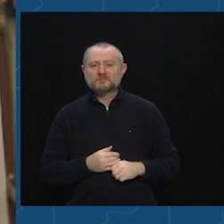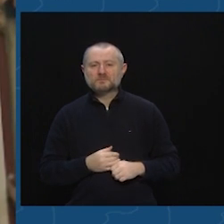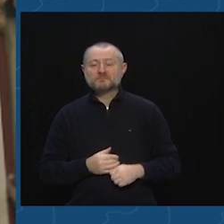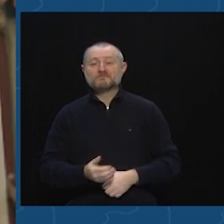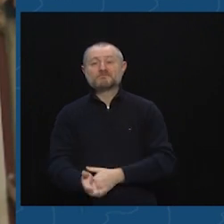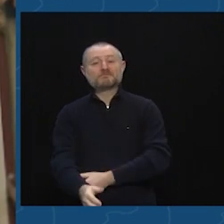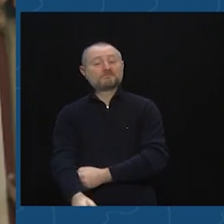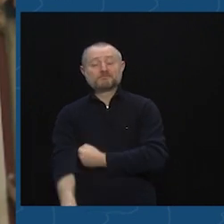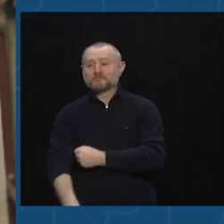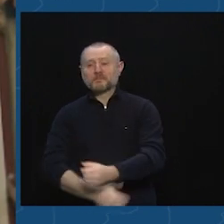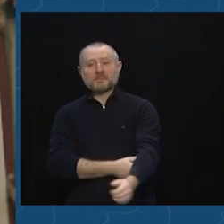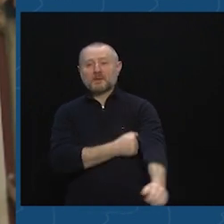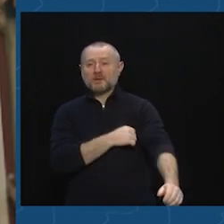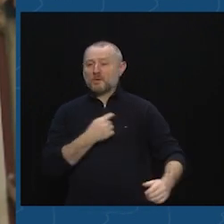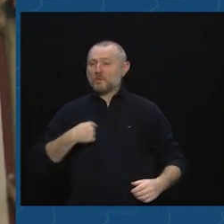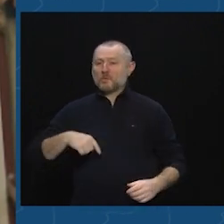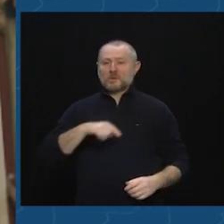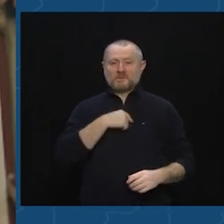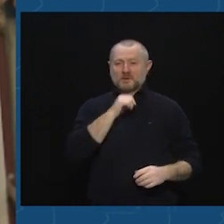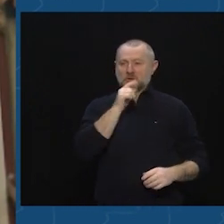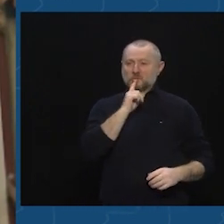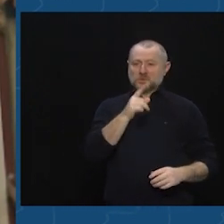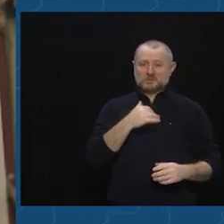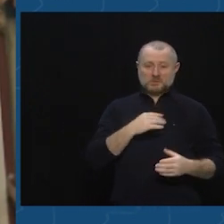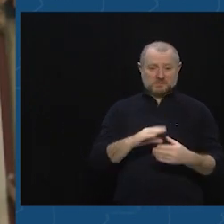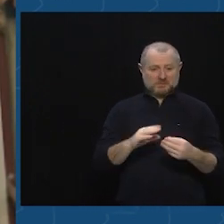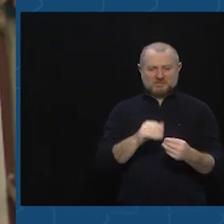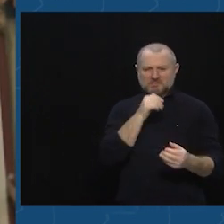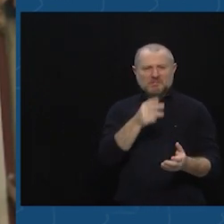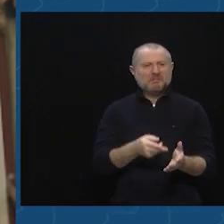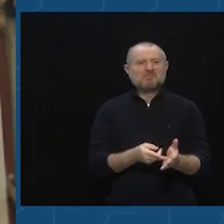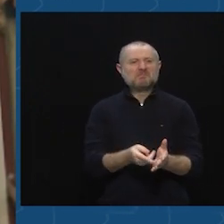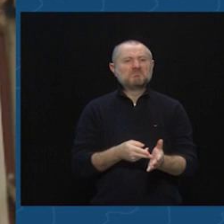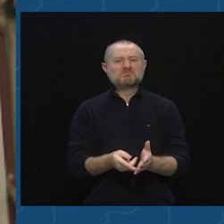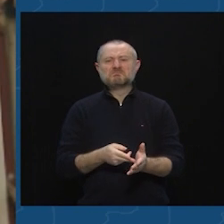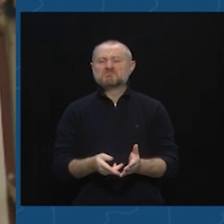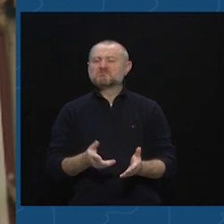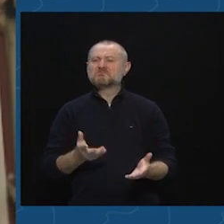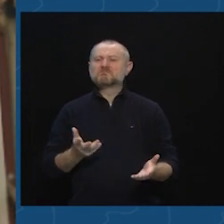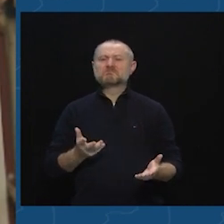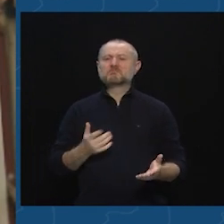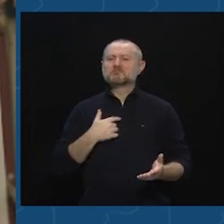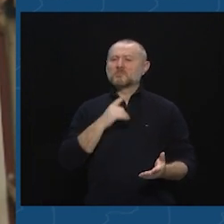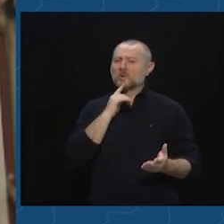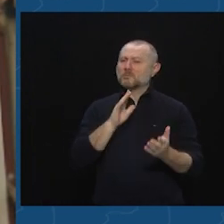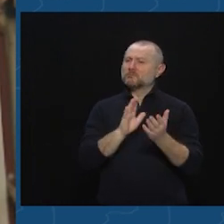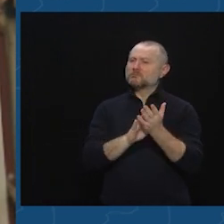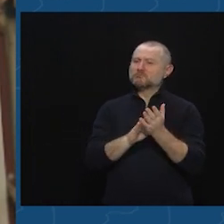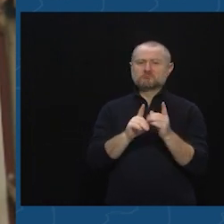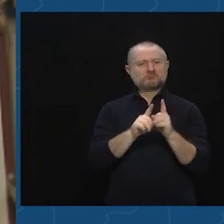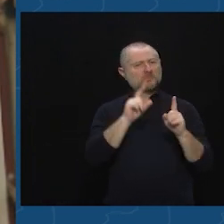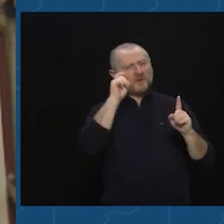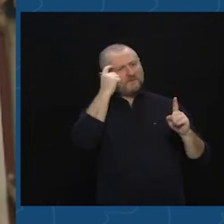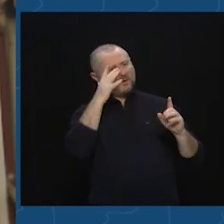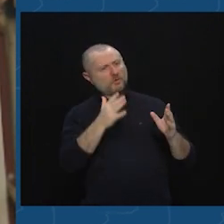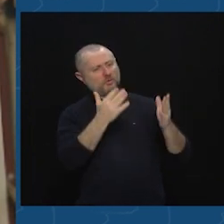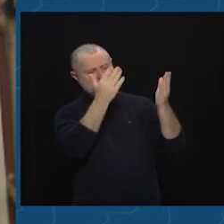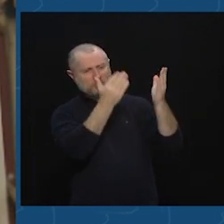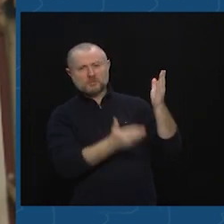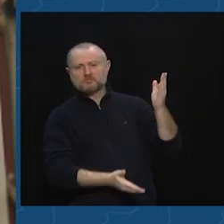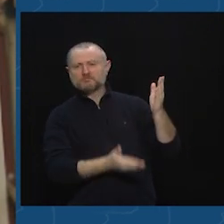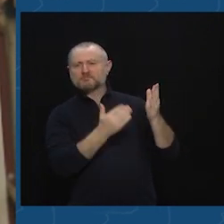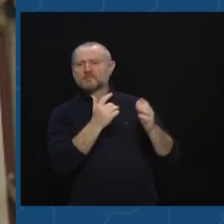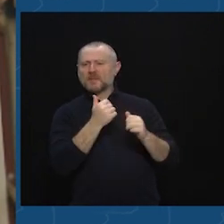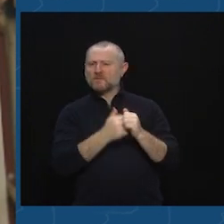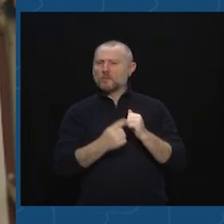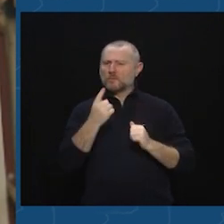the governor pointed out, I really want to commend us, her, and everyone must listen to